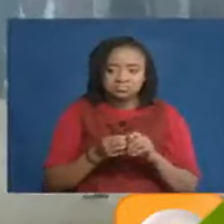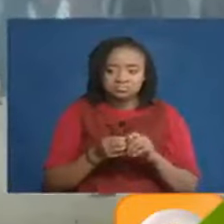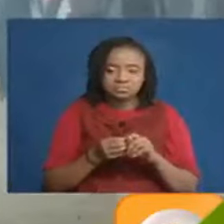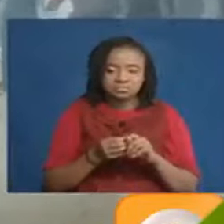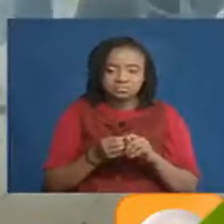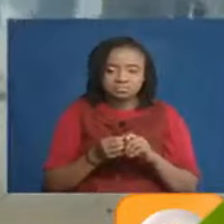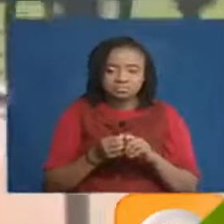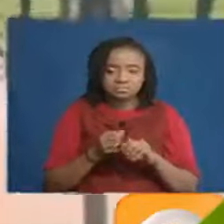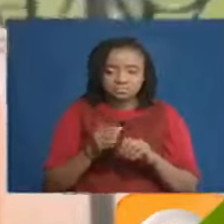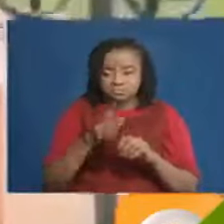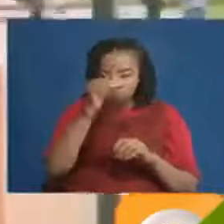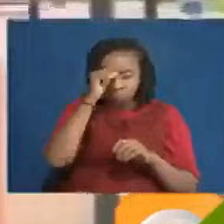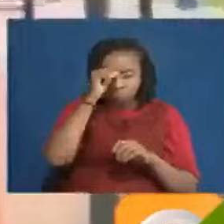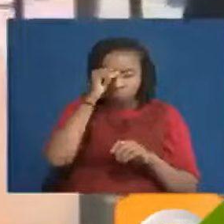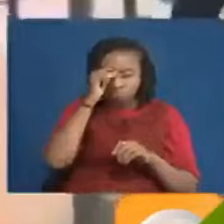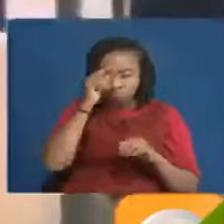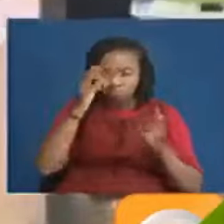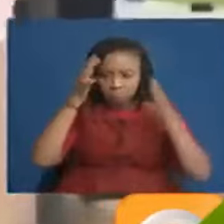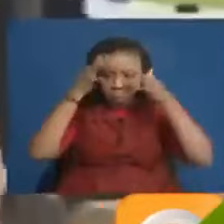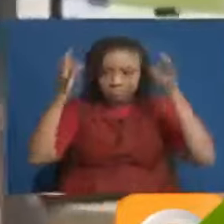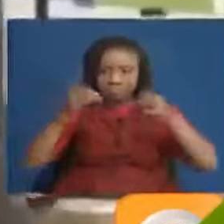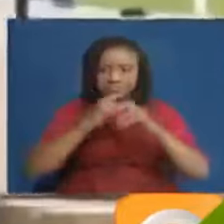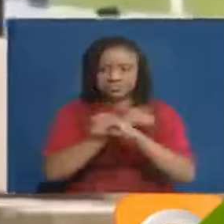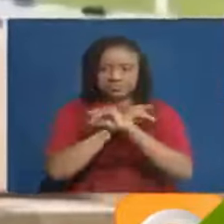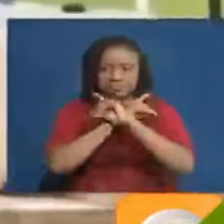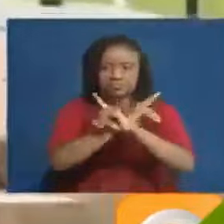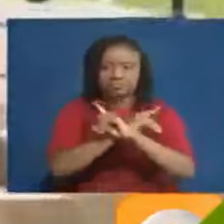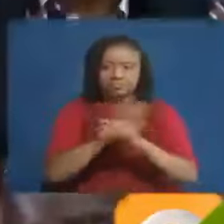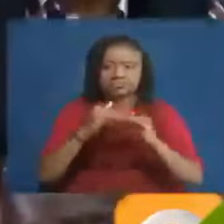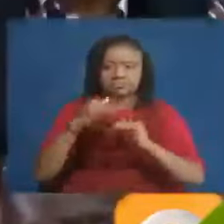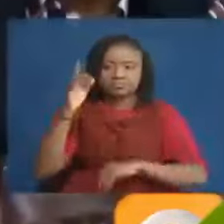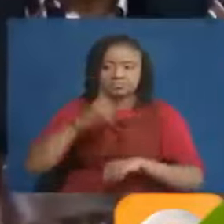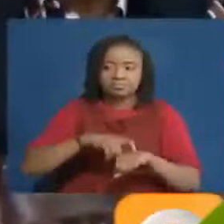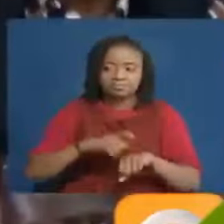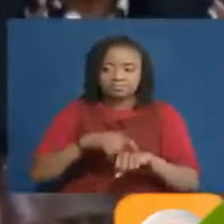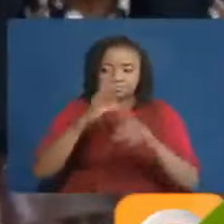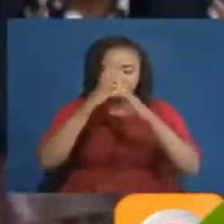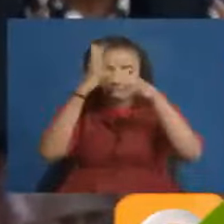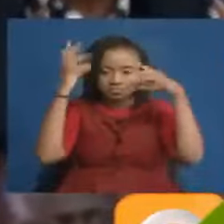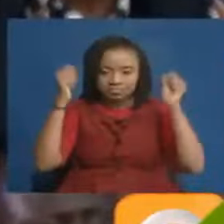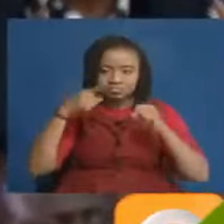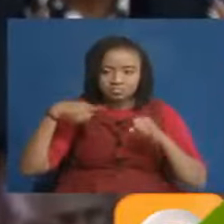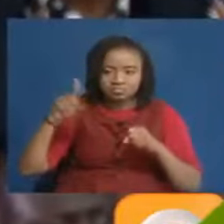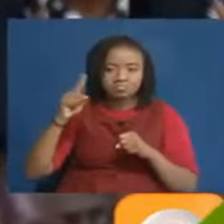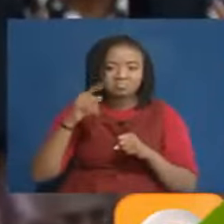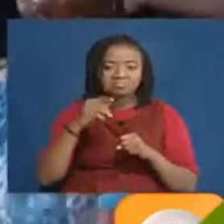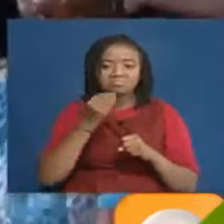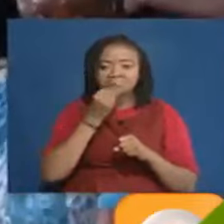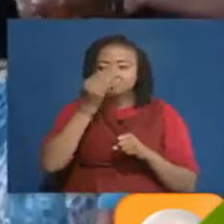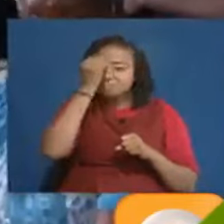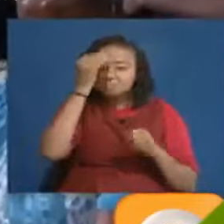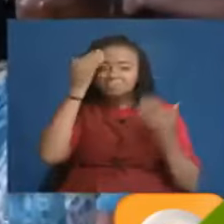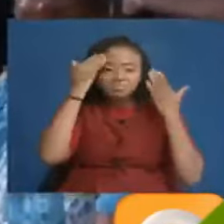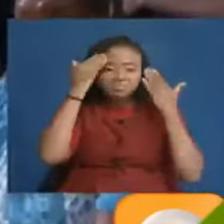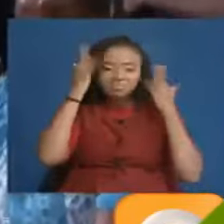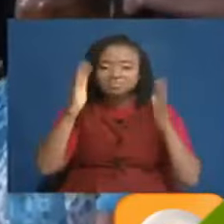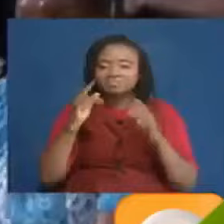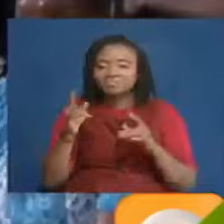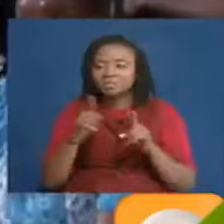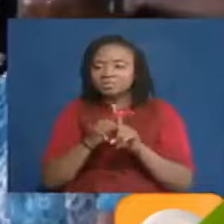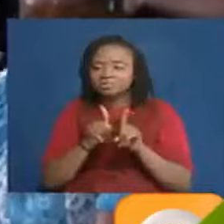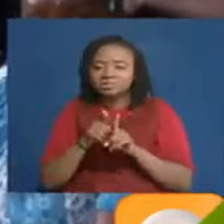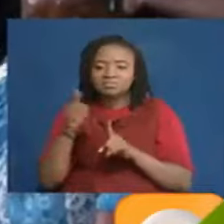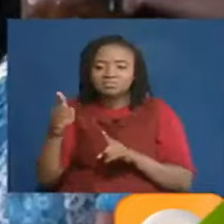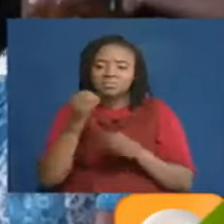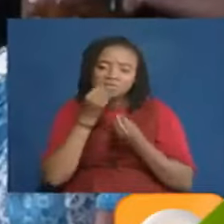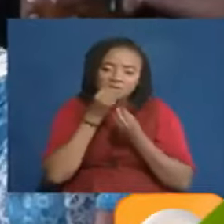government mounted a robust defense, most times the president himself appearing ill-informed, a town hall session in the county of